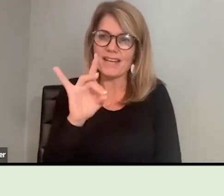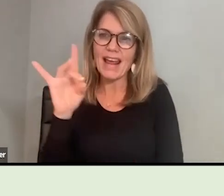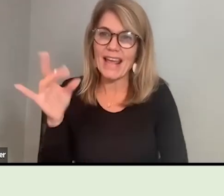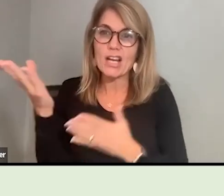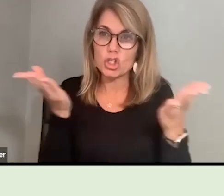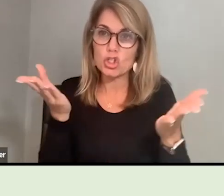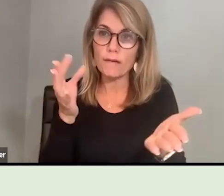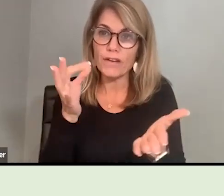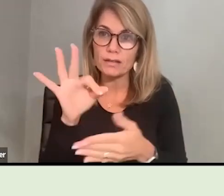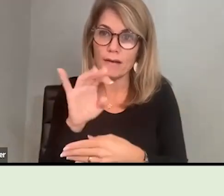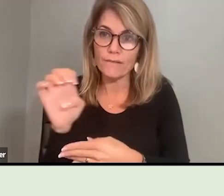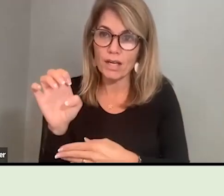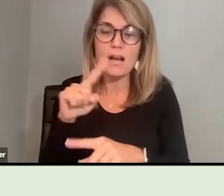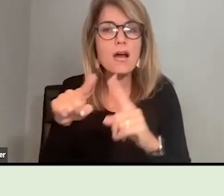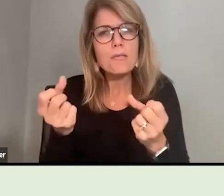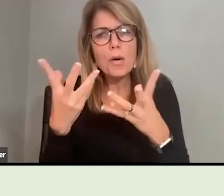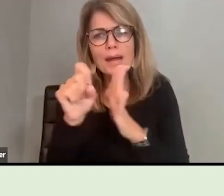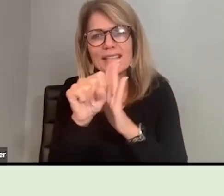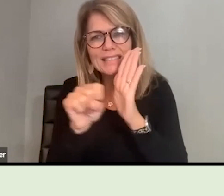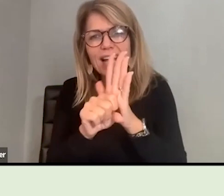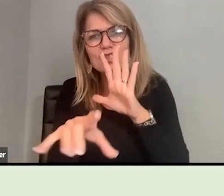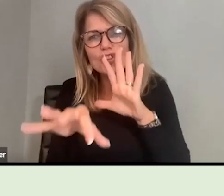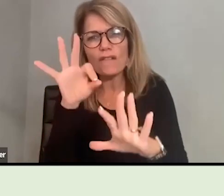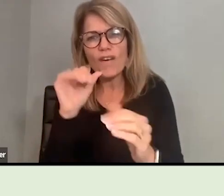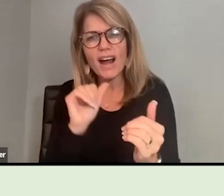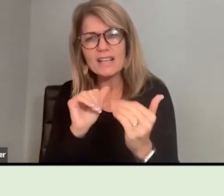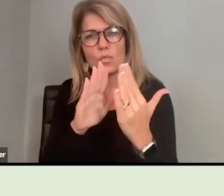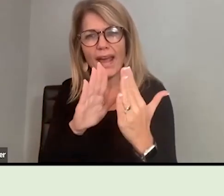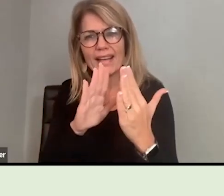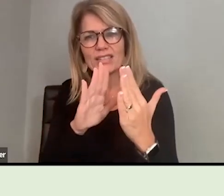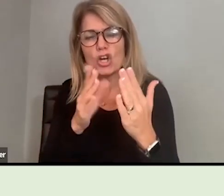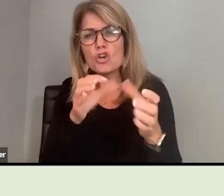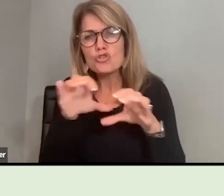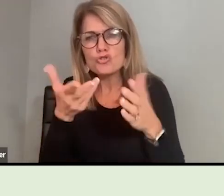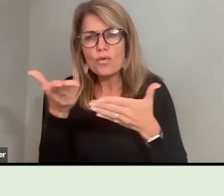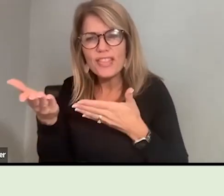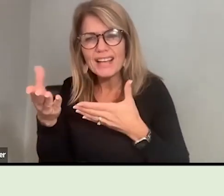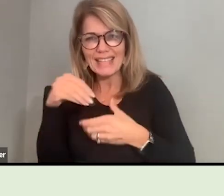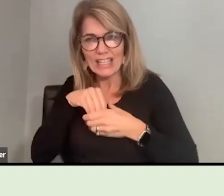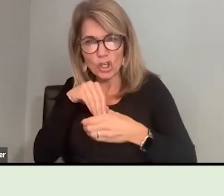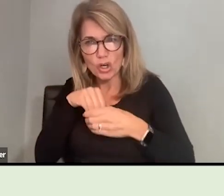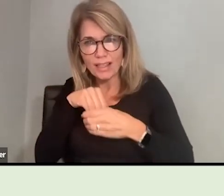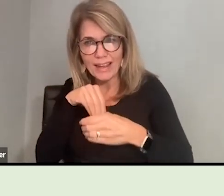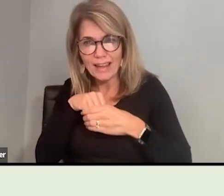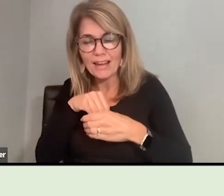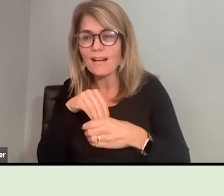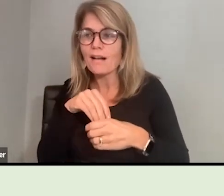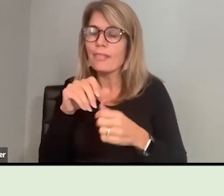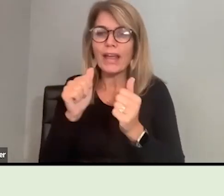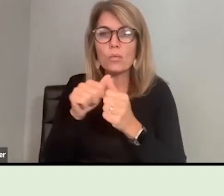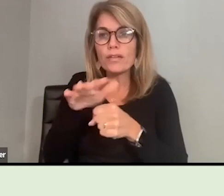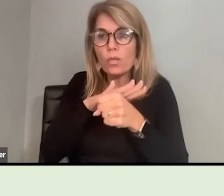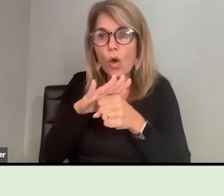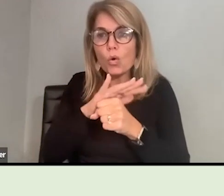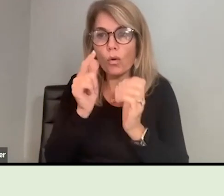But many of the states are finding ways to do things internally, either working with the local legislators. In one state,